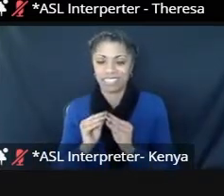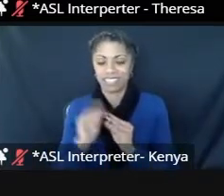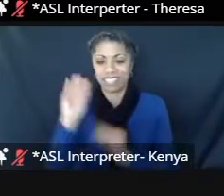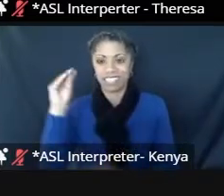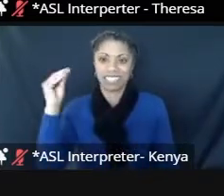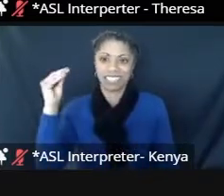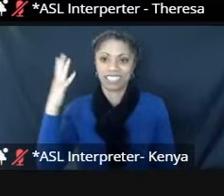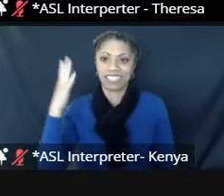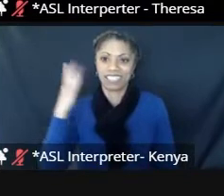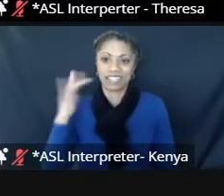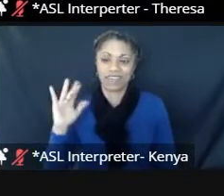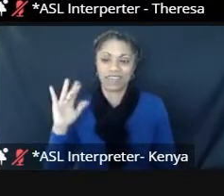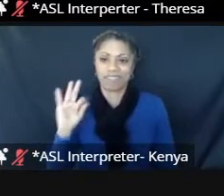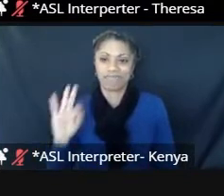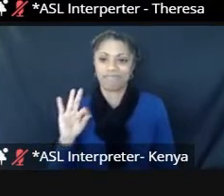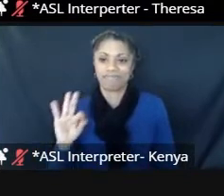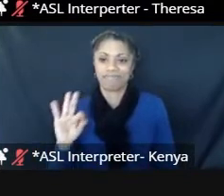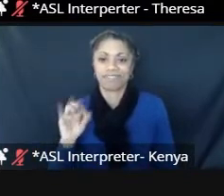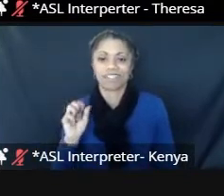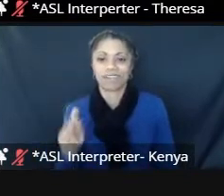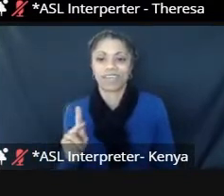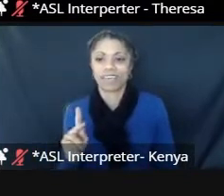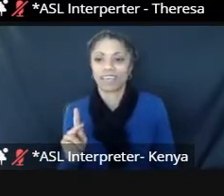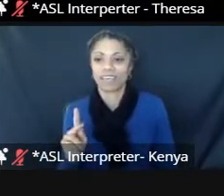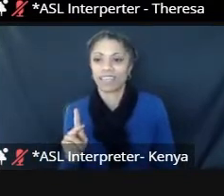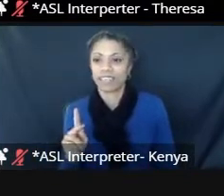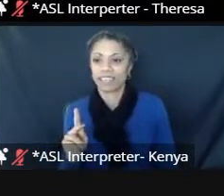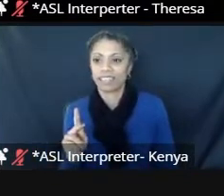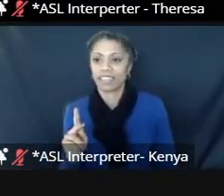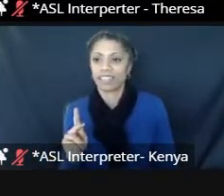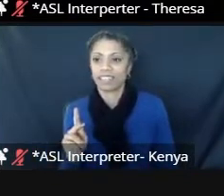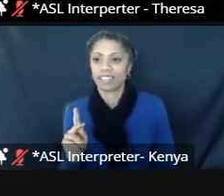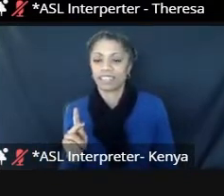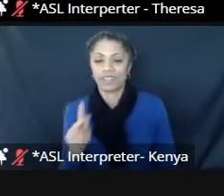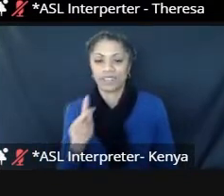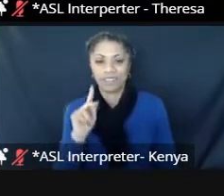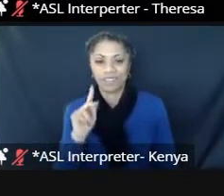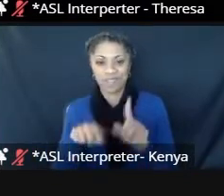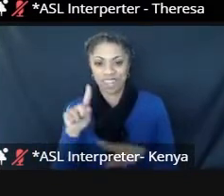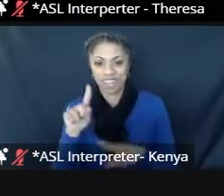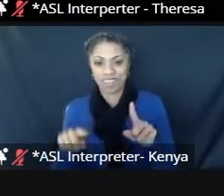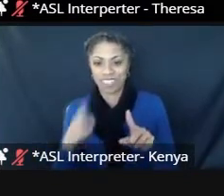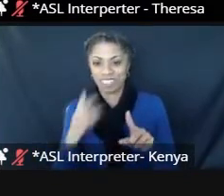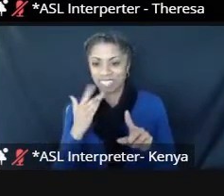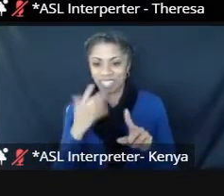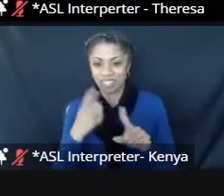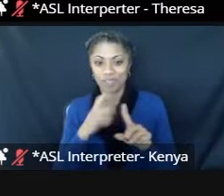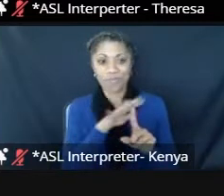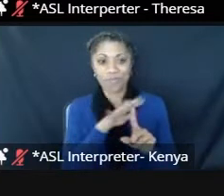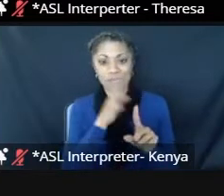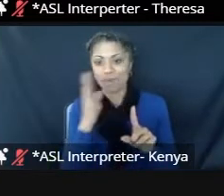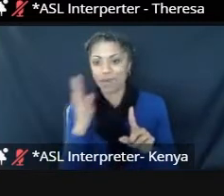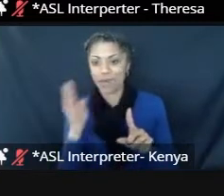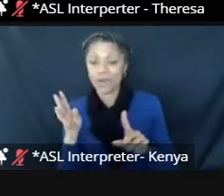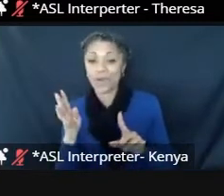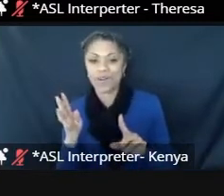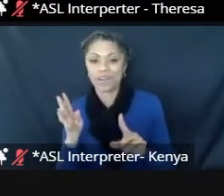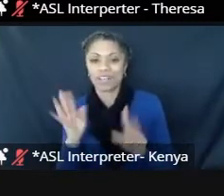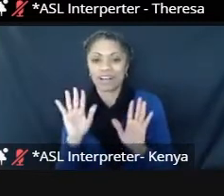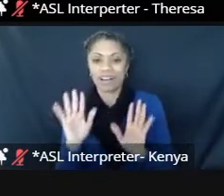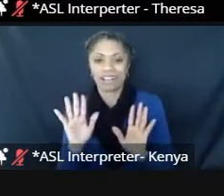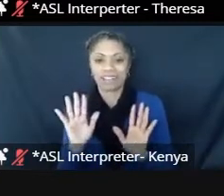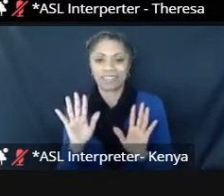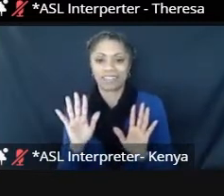great. All right. Lots of energy, different colors of the rainbow popping up. Just want to hold on to